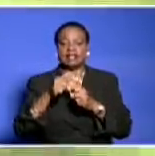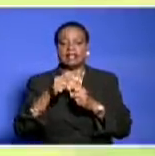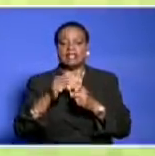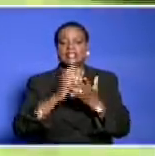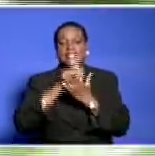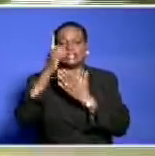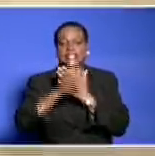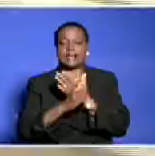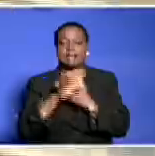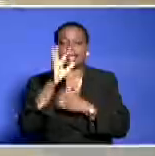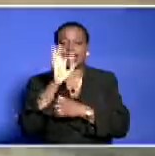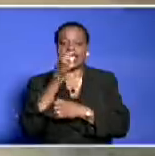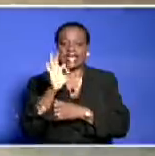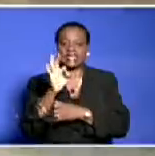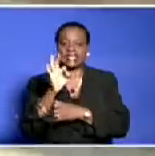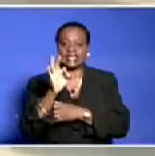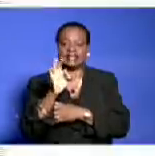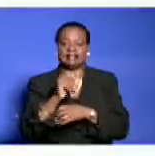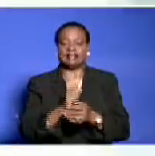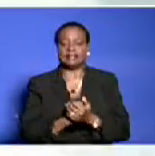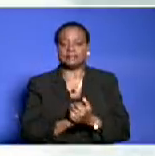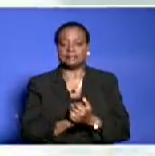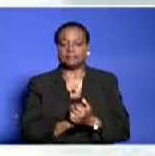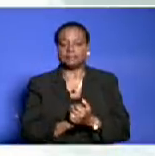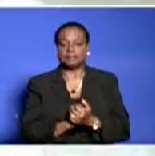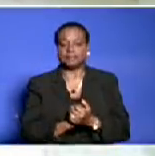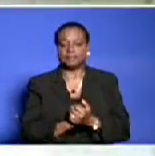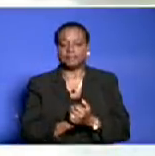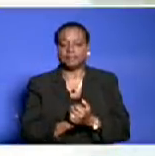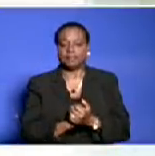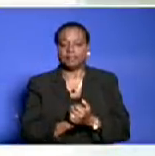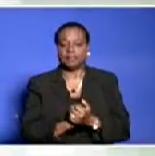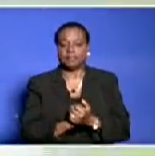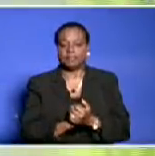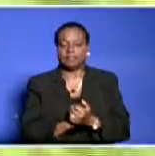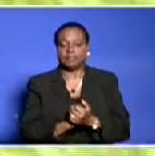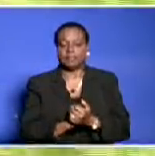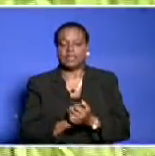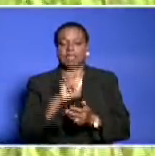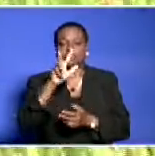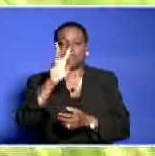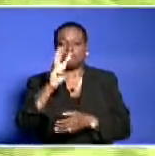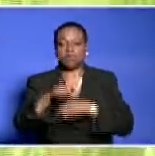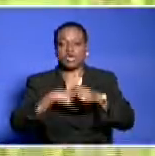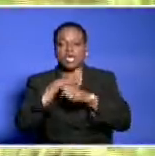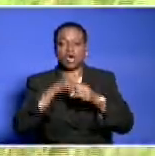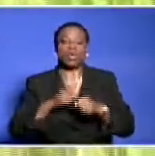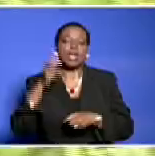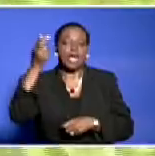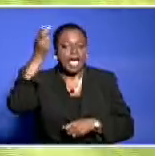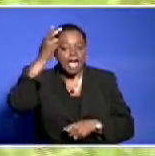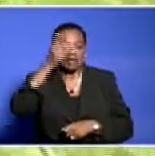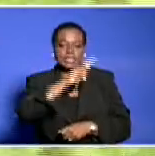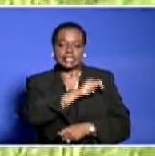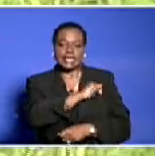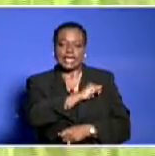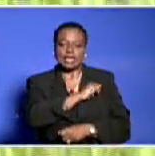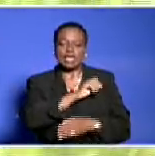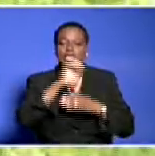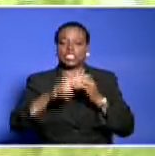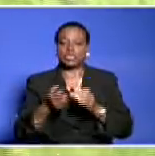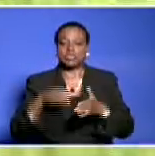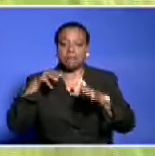for December 19th at noon. Also coming out of court number 11, 34-year-old Harold Taylor was charged